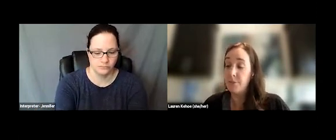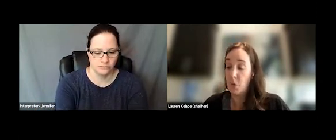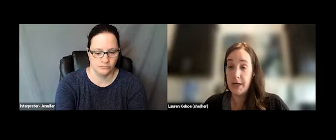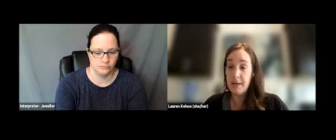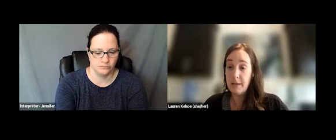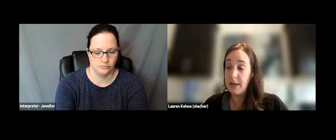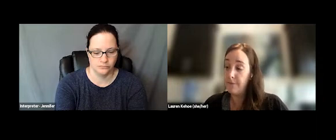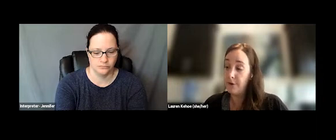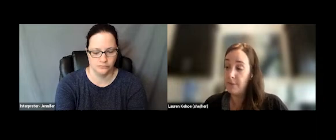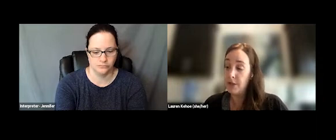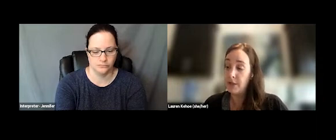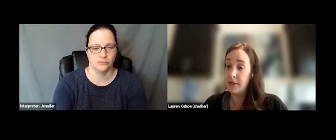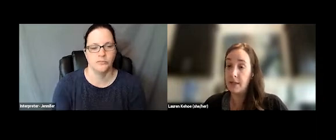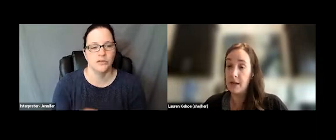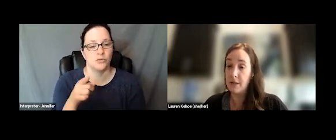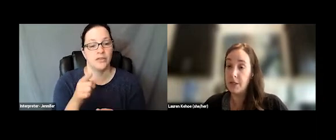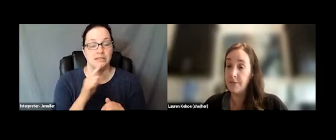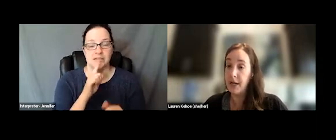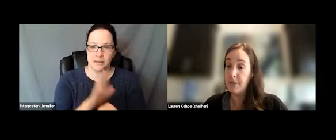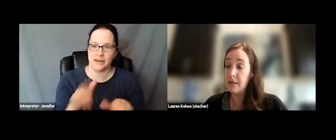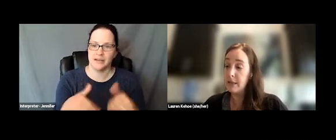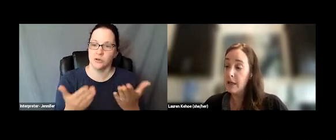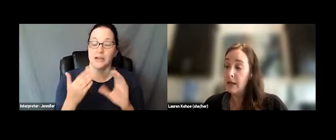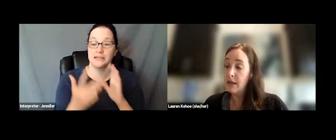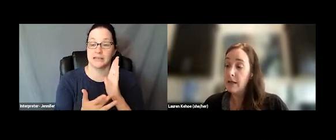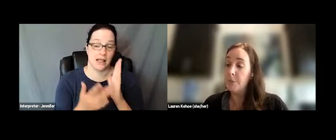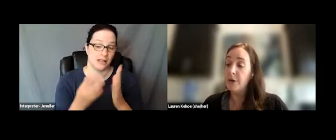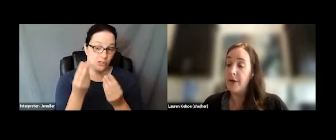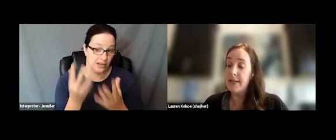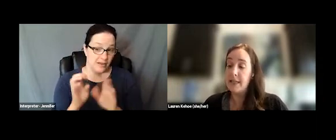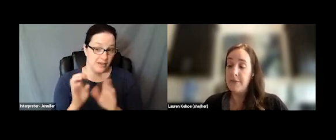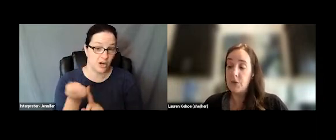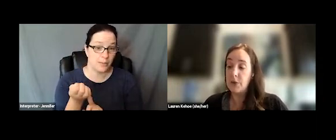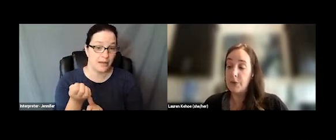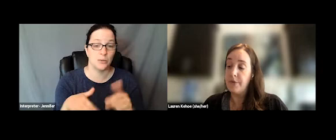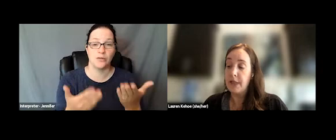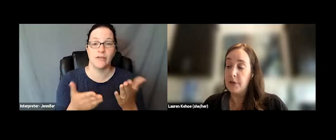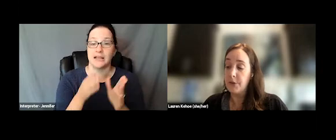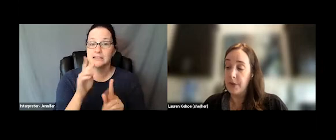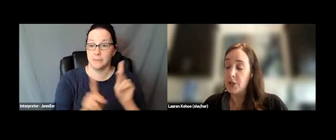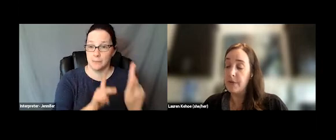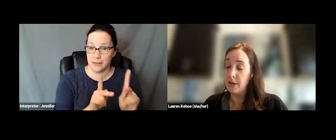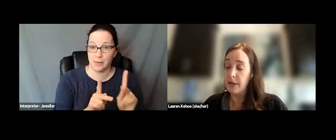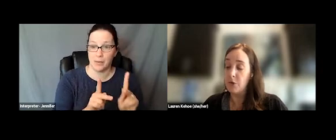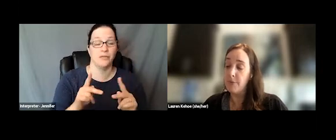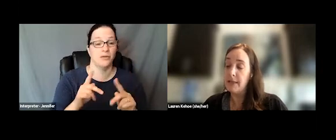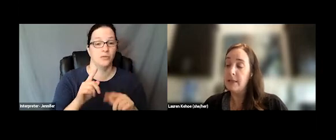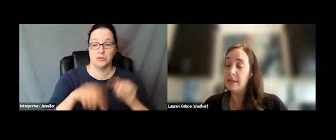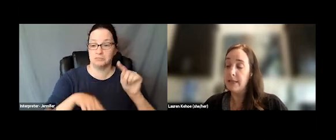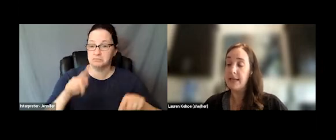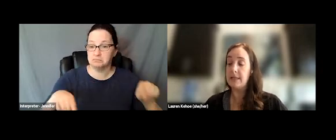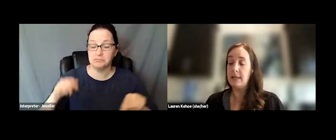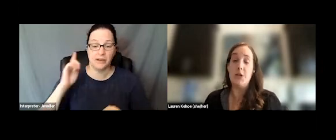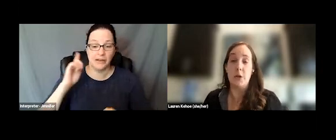to supporting an information technology environment that provides individuals who have a diverse range of hearing,